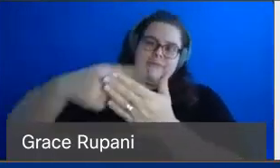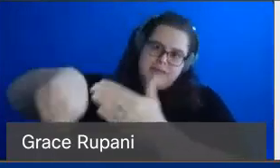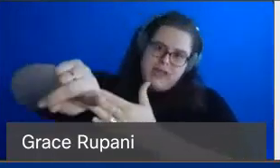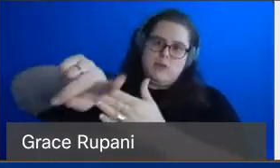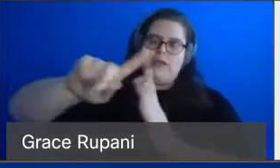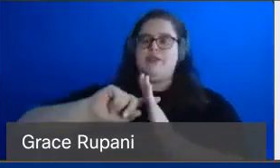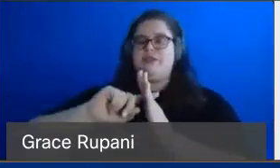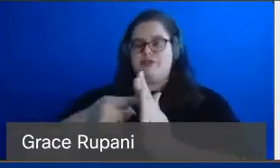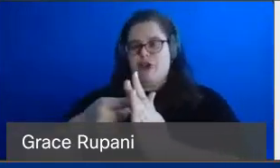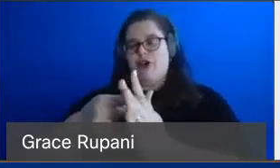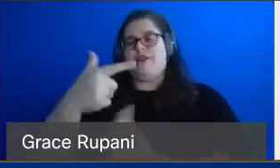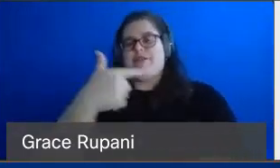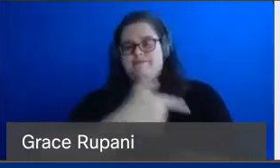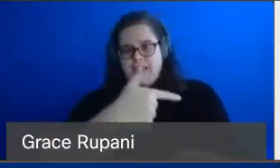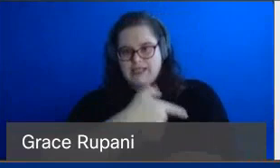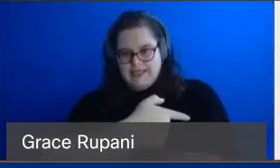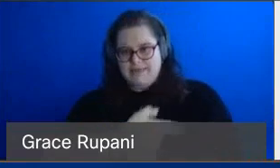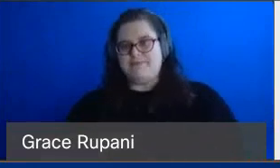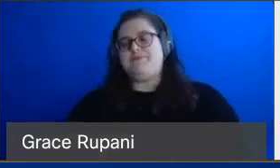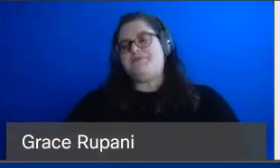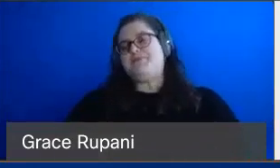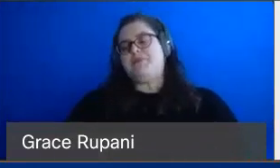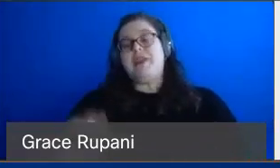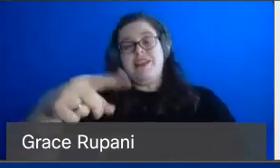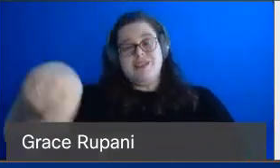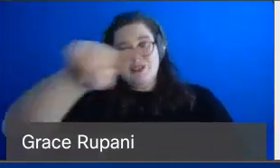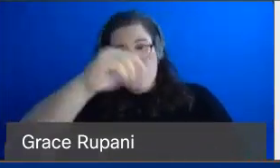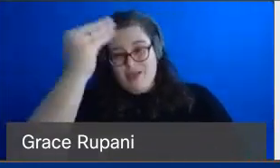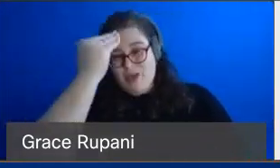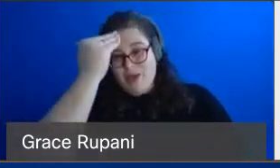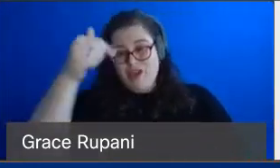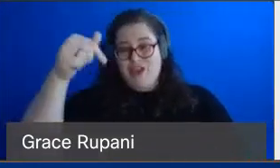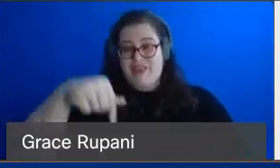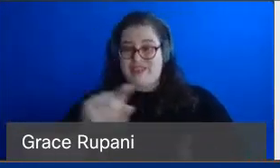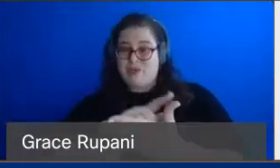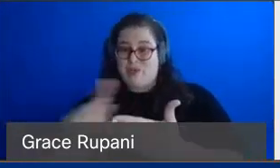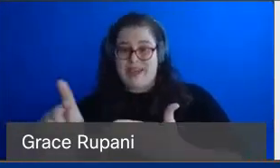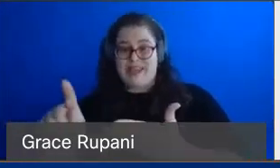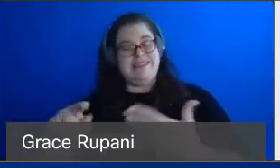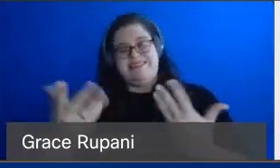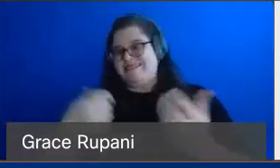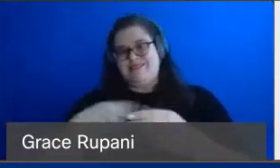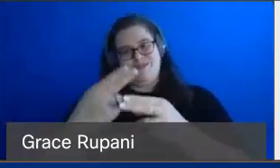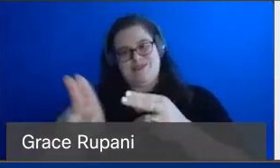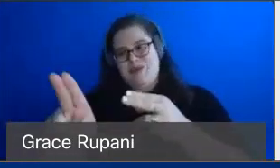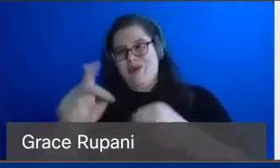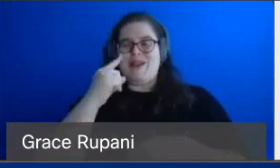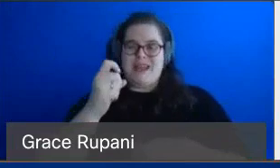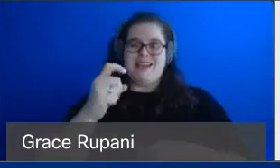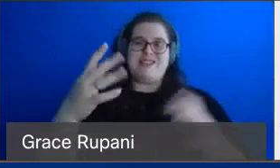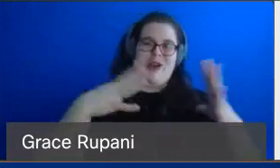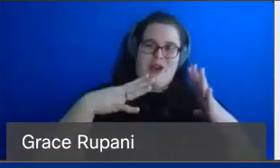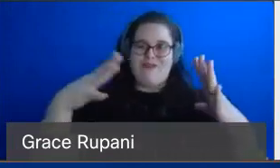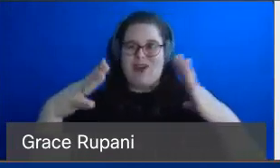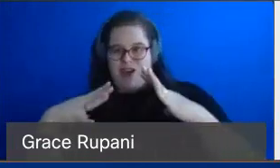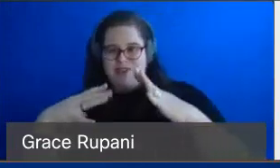As people may be aware, this week was not much of a week. It was a short week for most